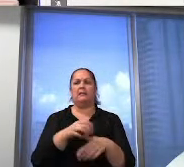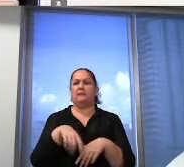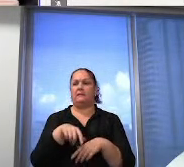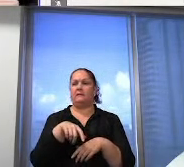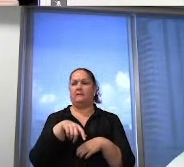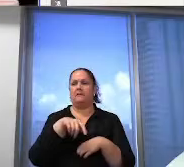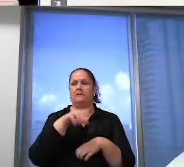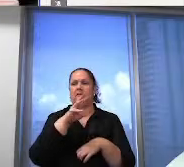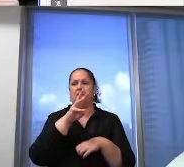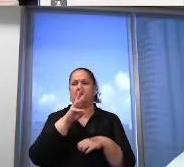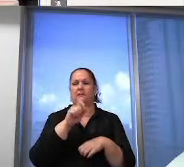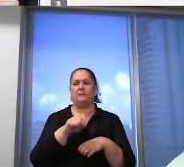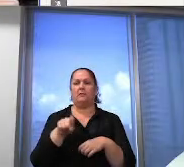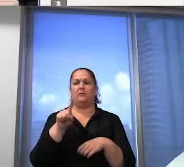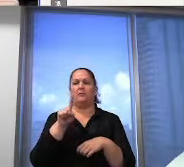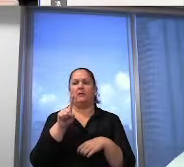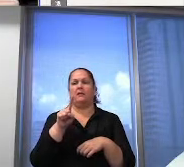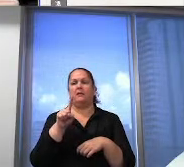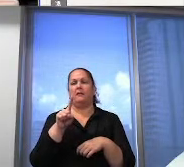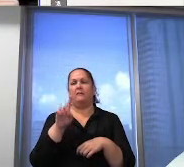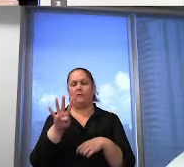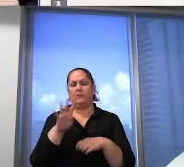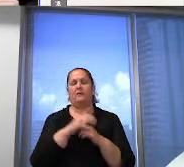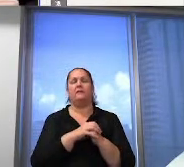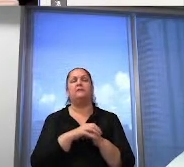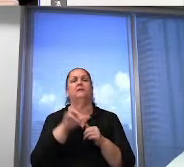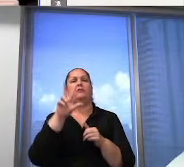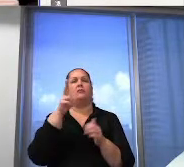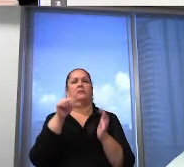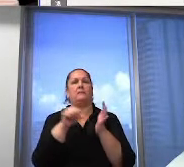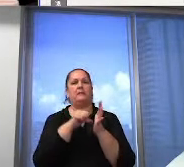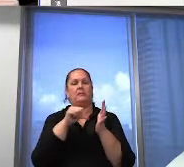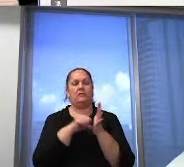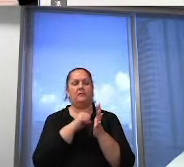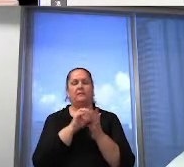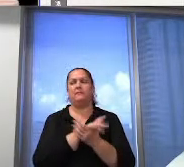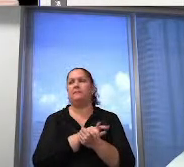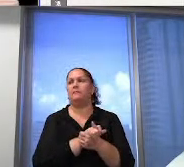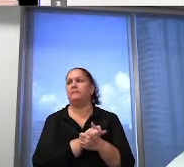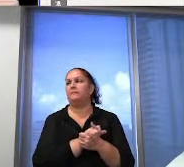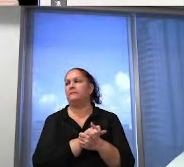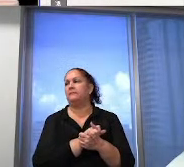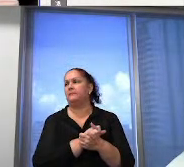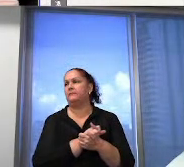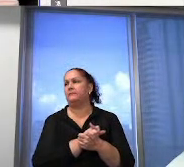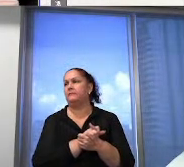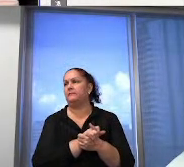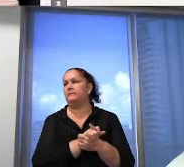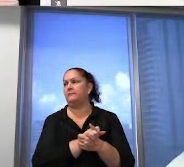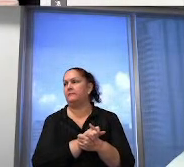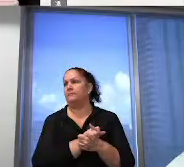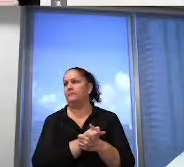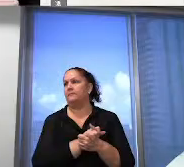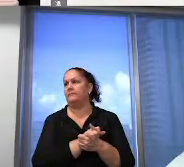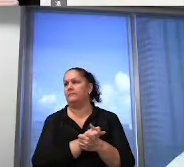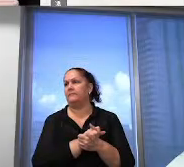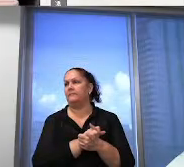Exhibit 6.14 and let's go to the third page.